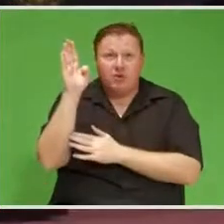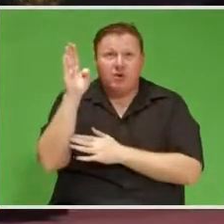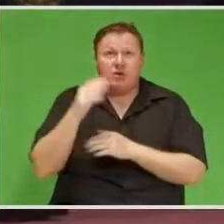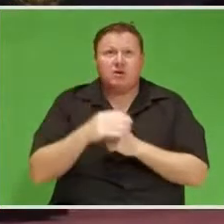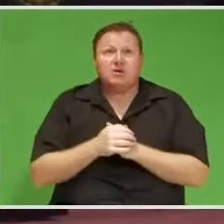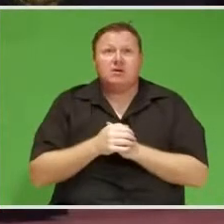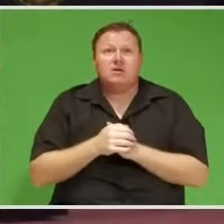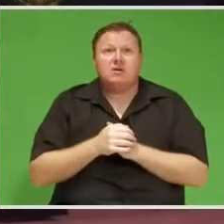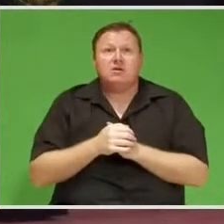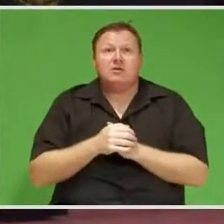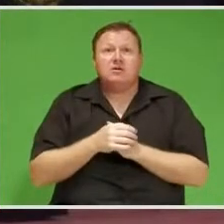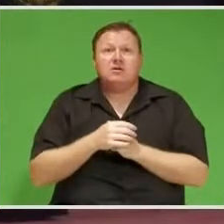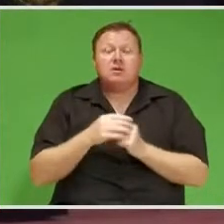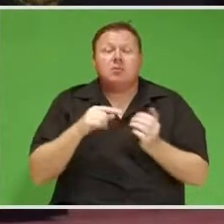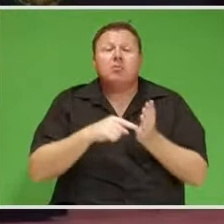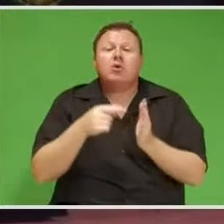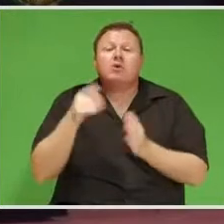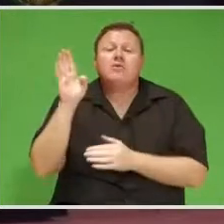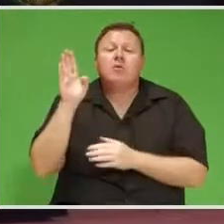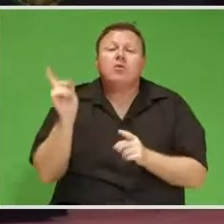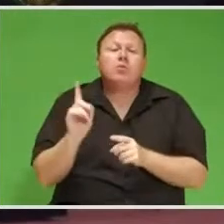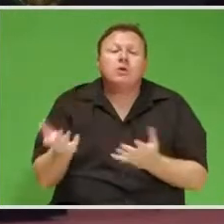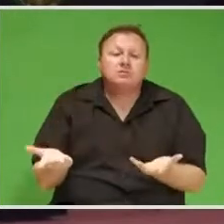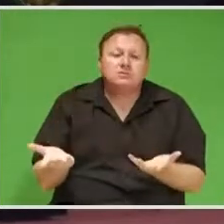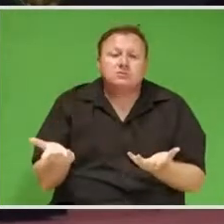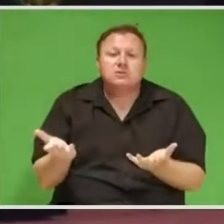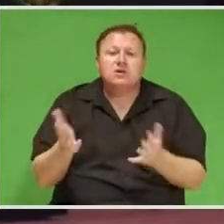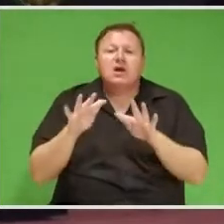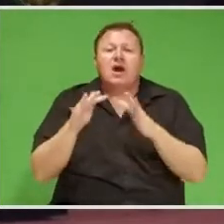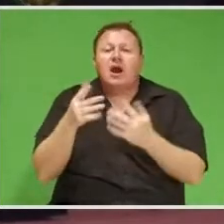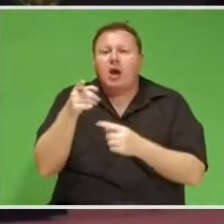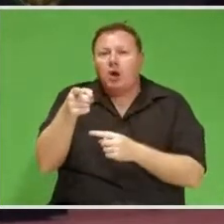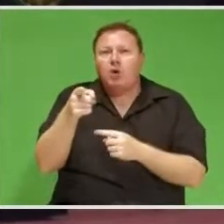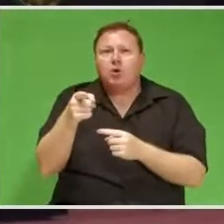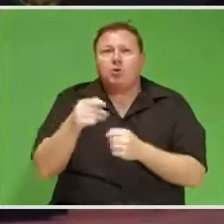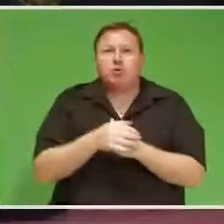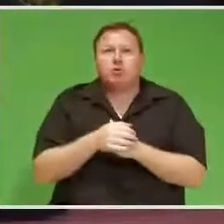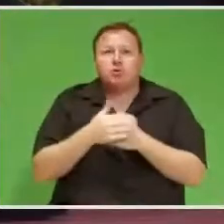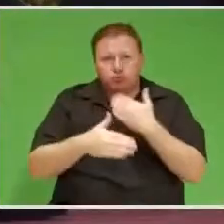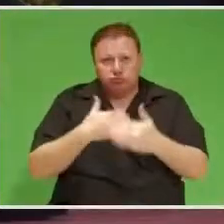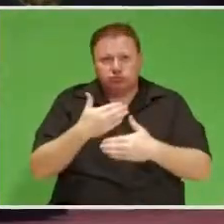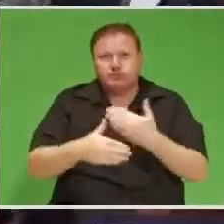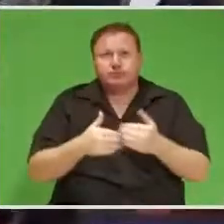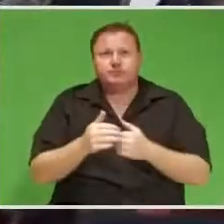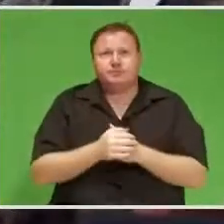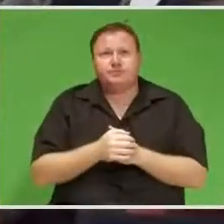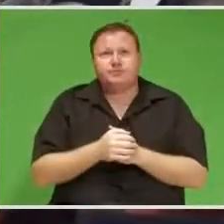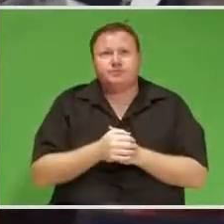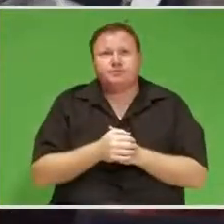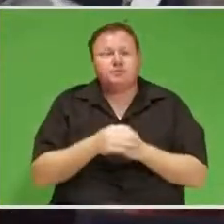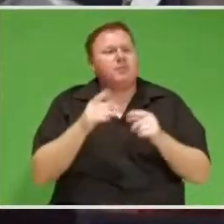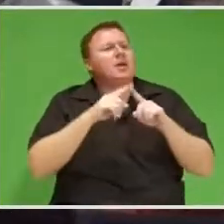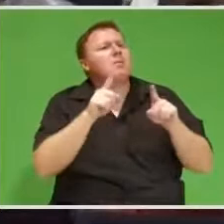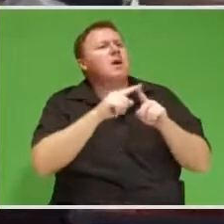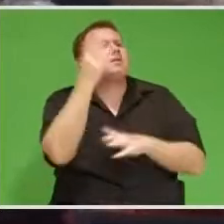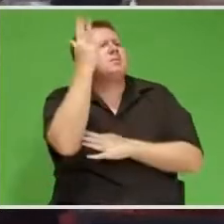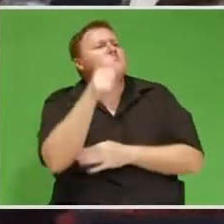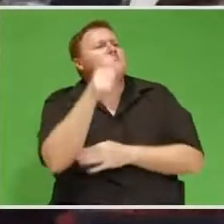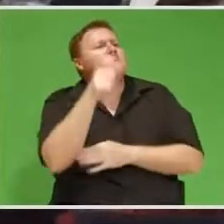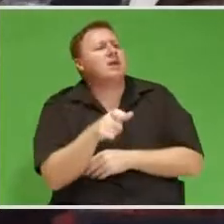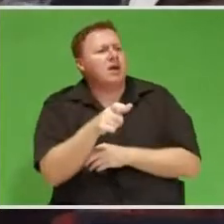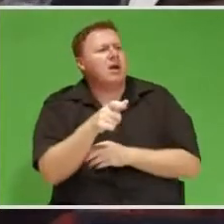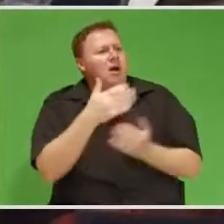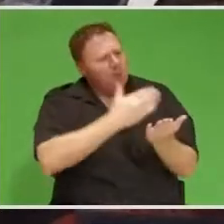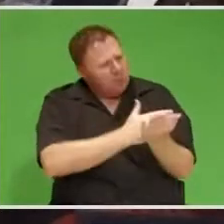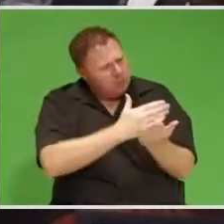said, what is the point of order? And I allowed you to go ahead. But, please, Speaker, in terms of